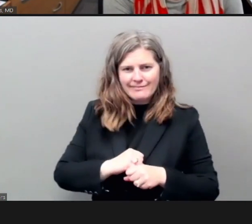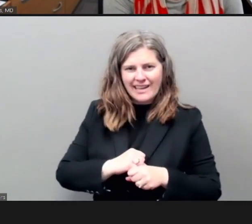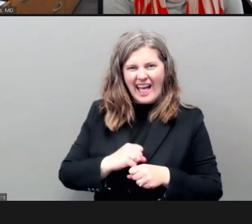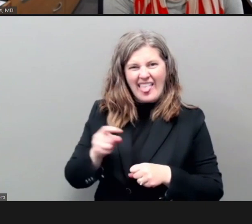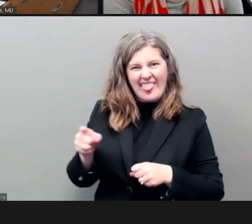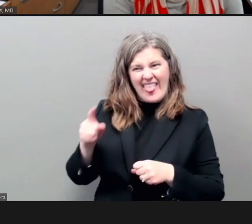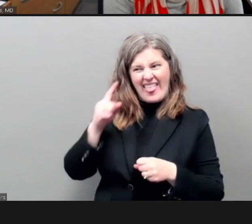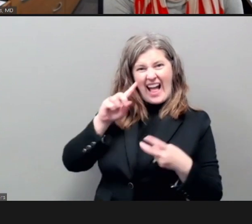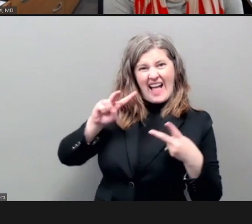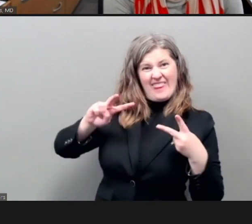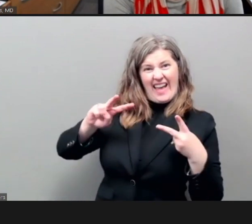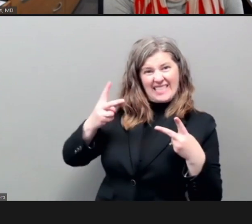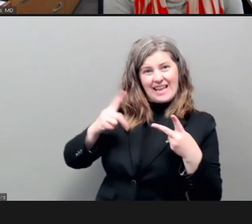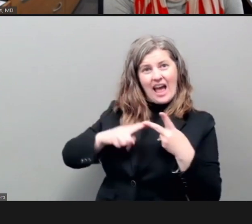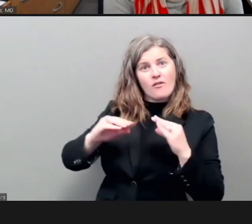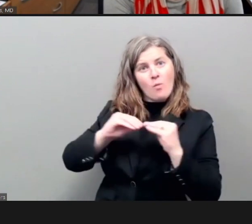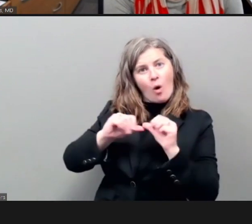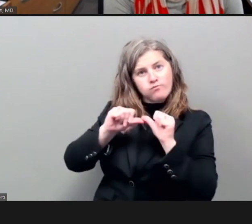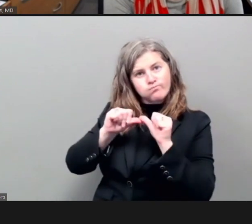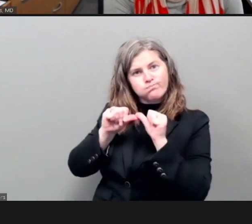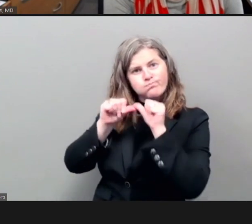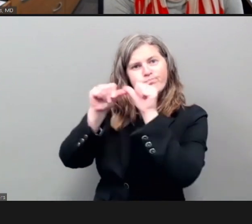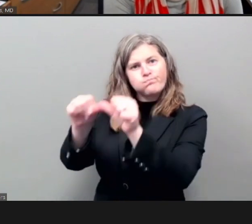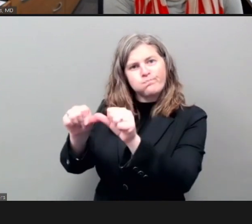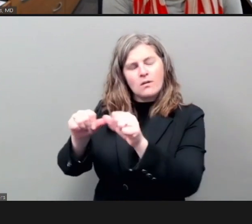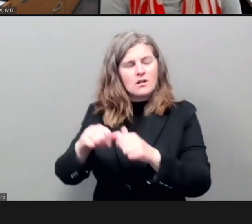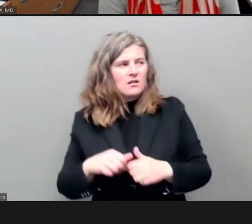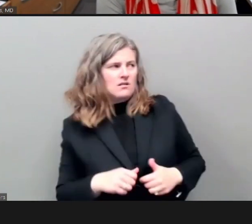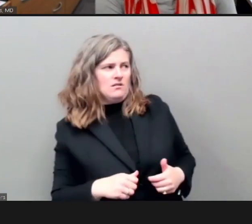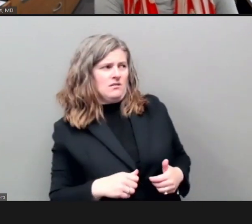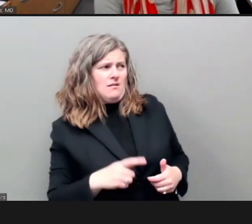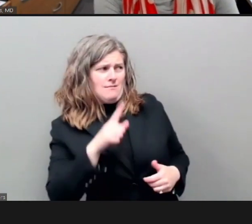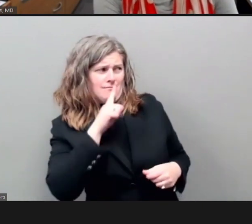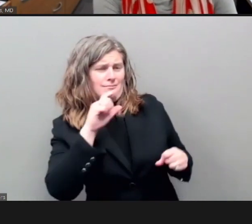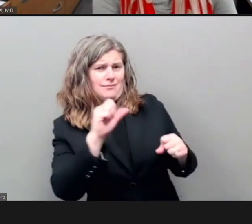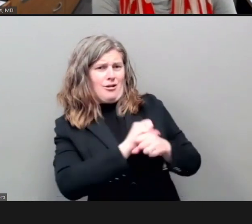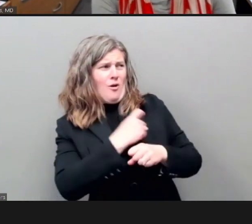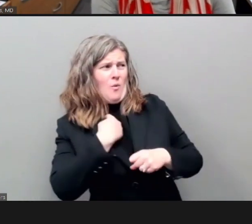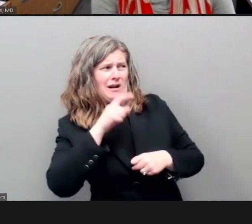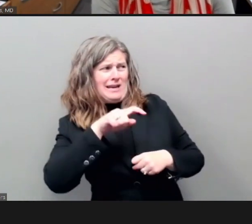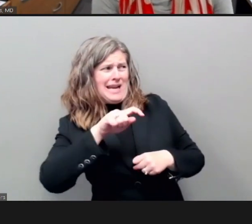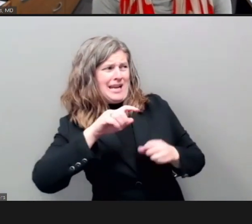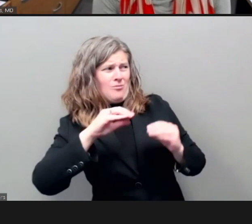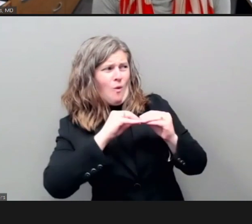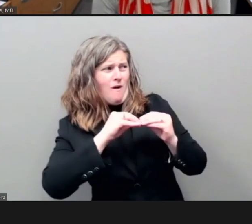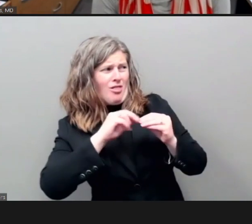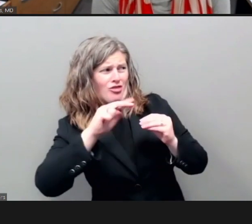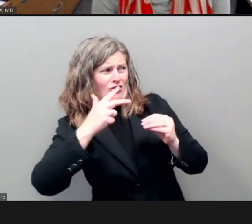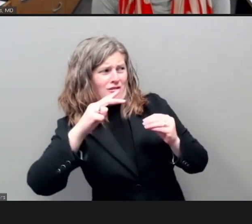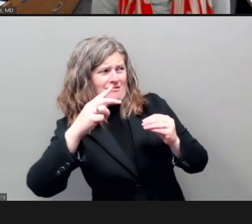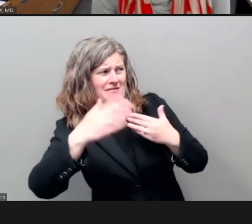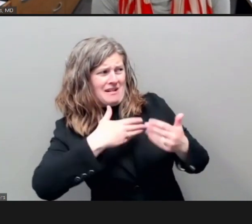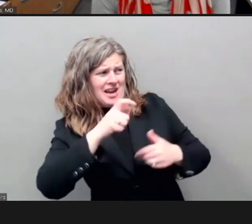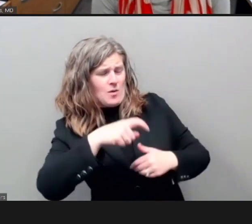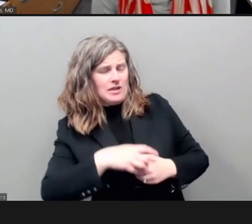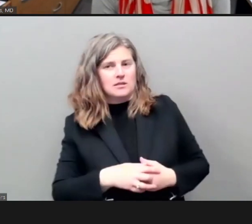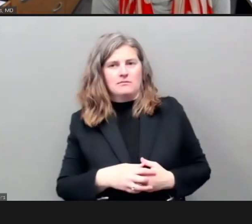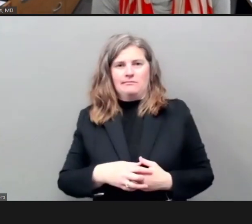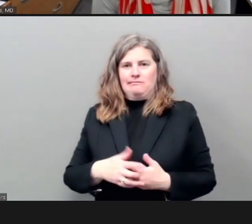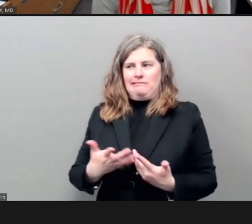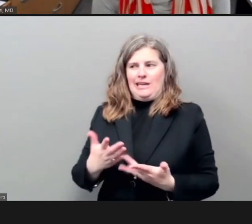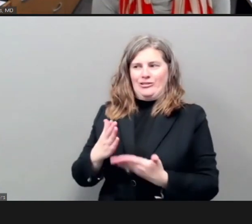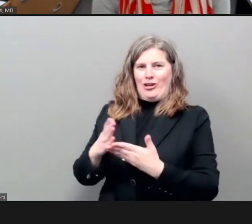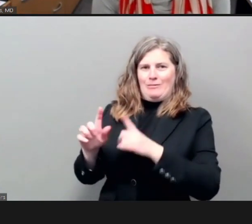think the second dose will have more durability. And they said, but isn't it true that we're going to need to get more anyway? And then I stopped